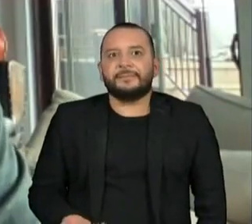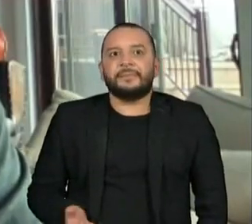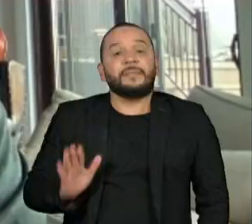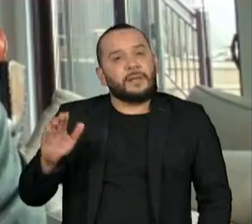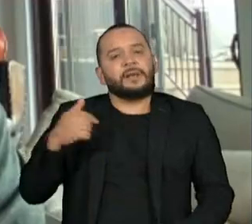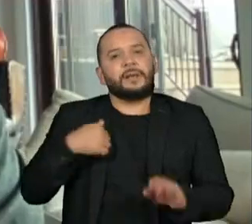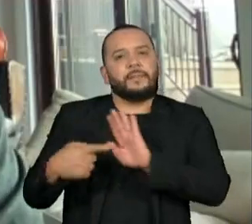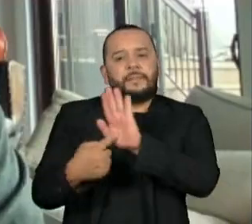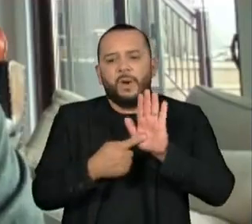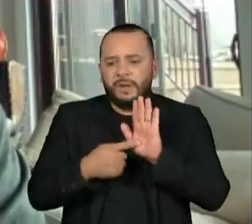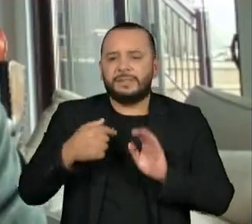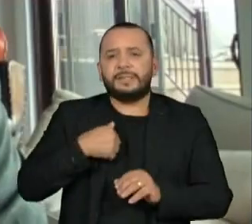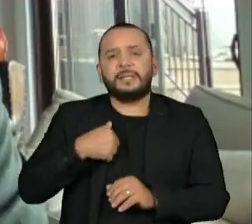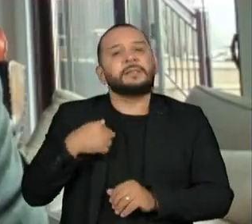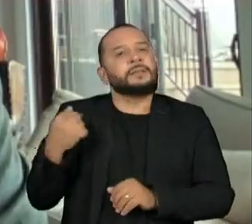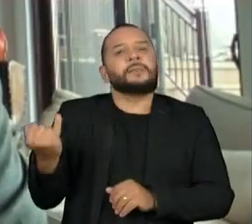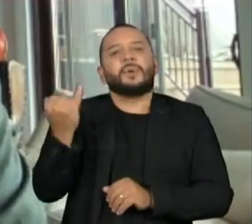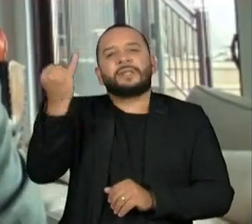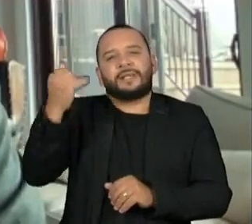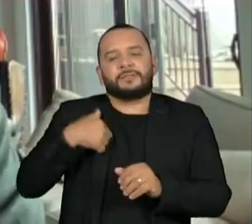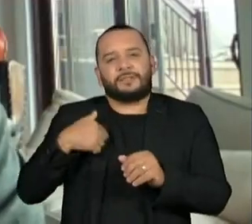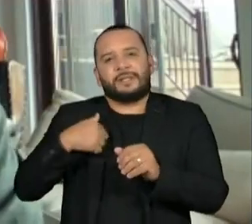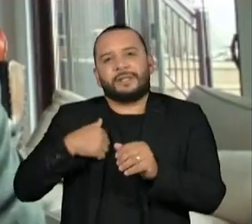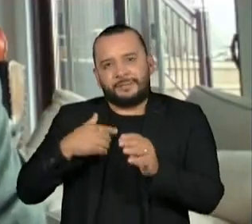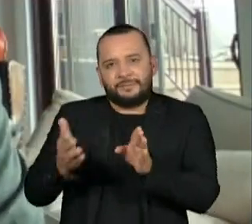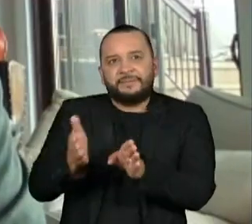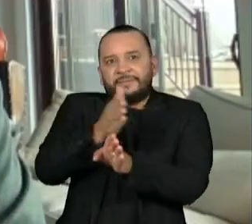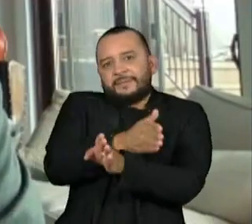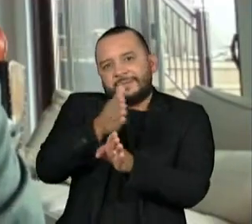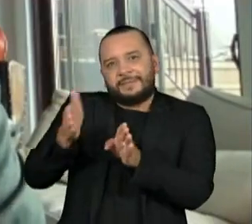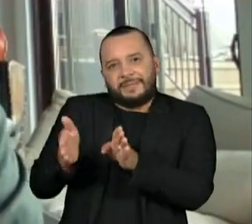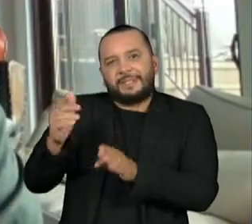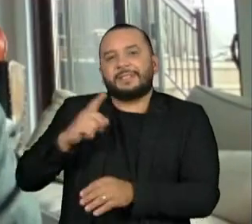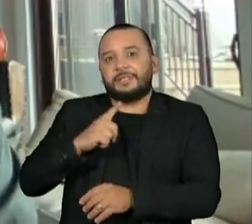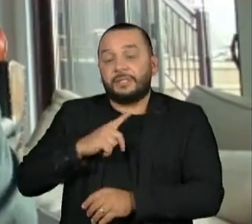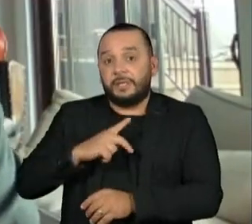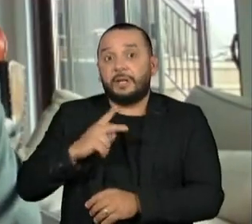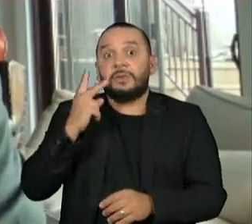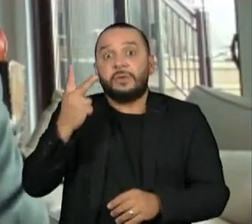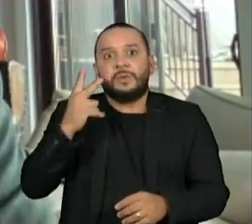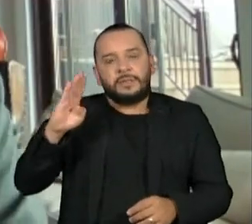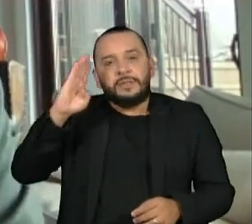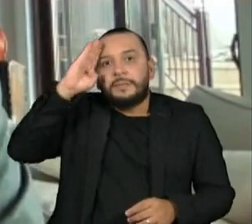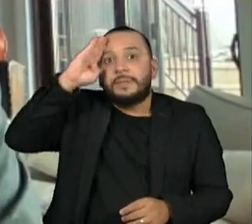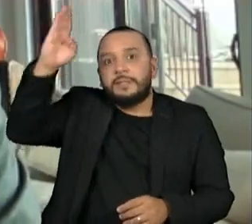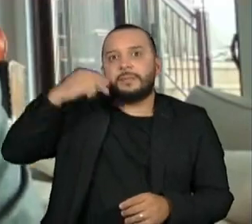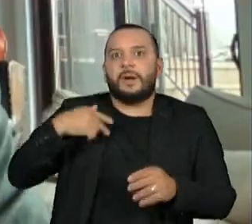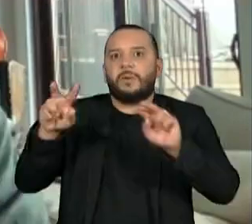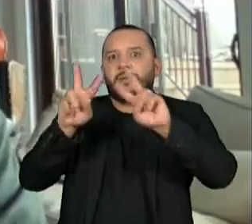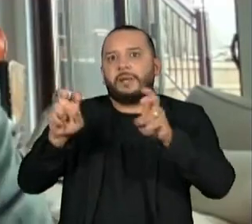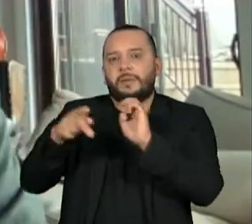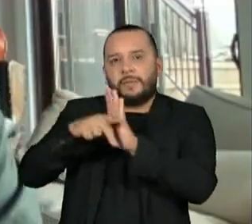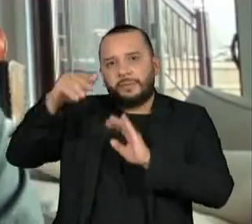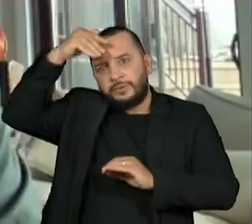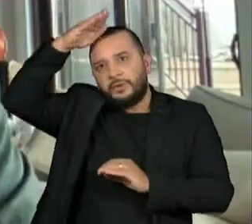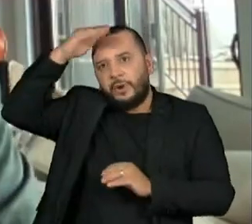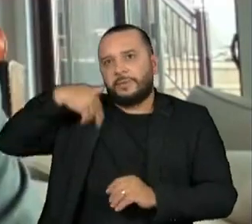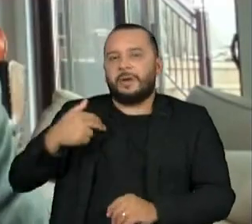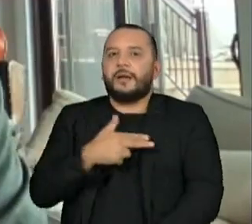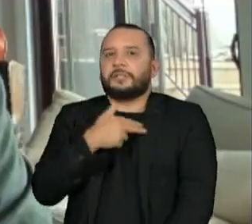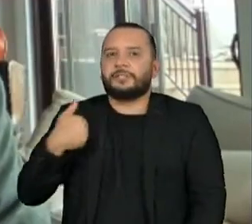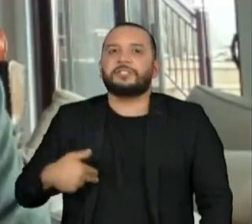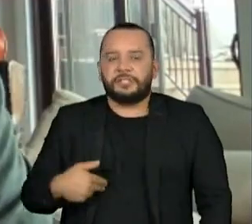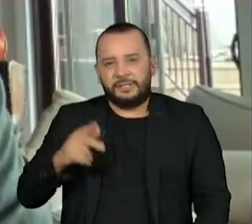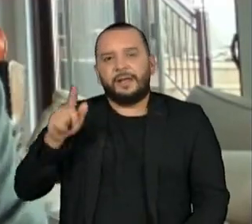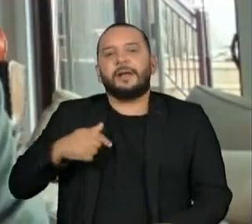the importance of borders. Those were two of Trump's top issues, that China was a threat and